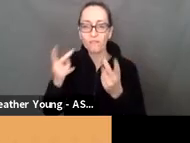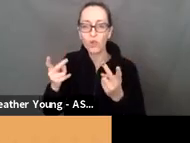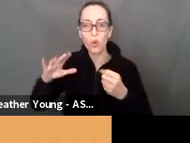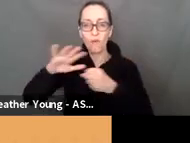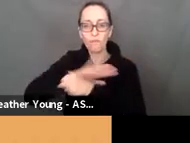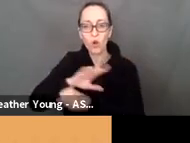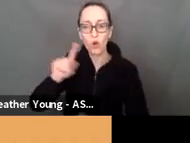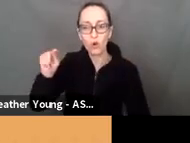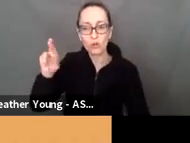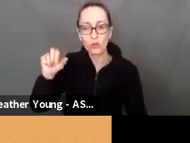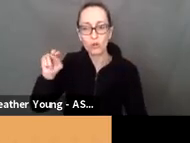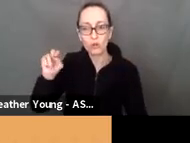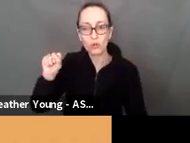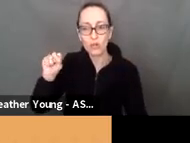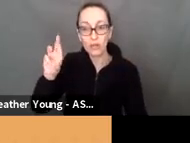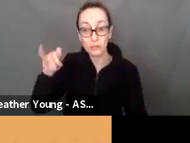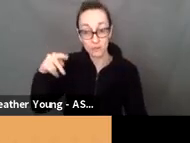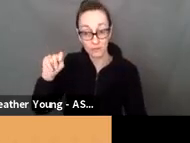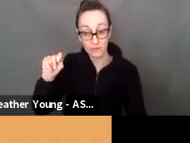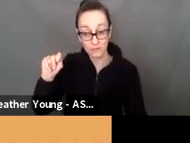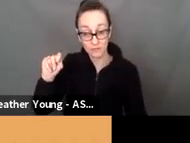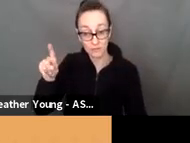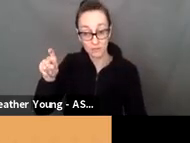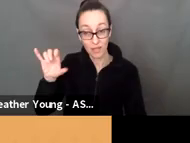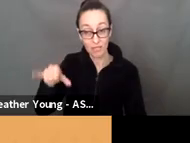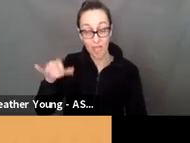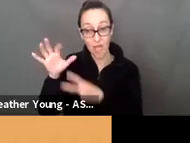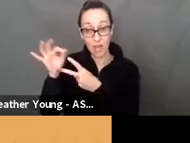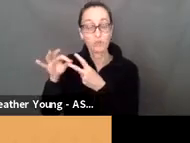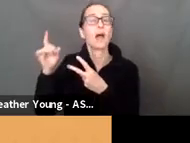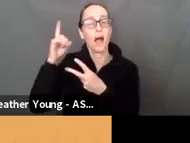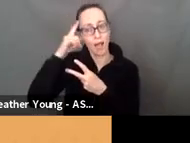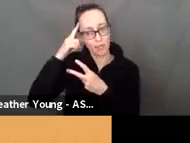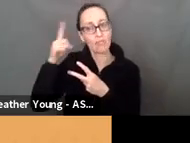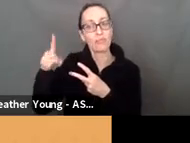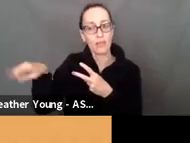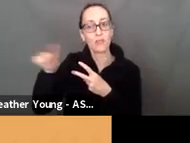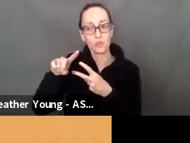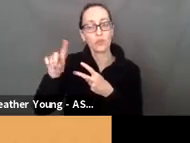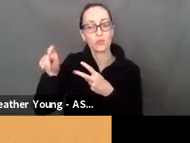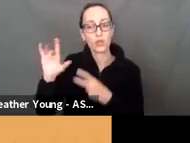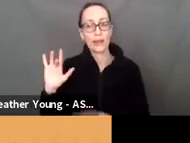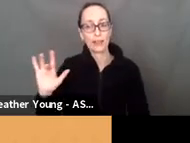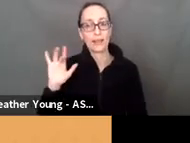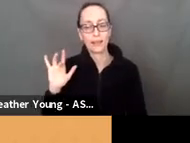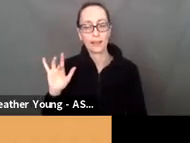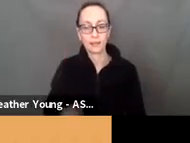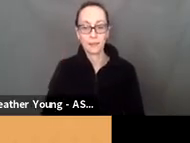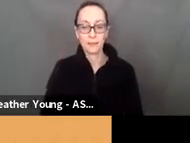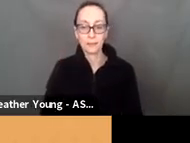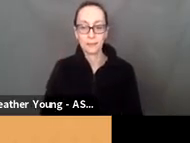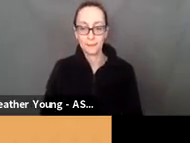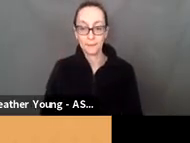Is that is the option that I do believe you should click.